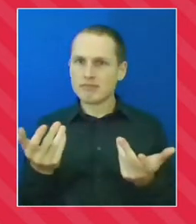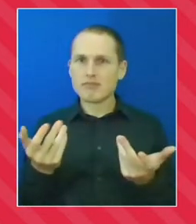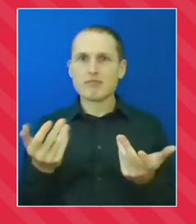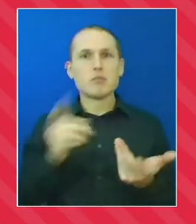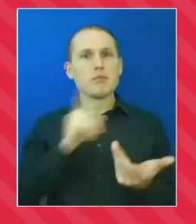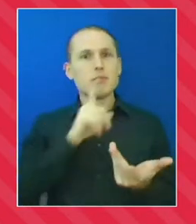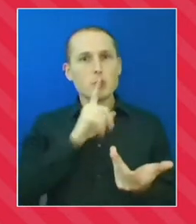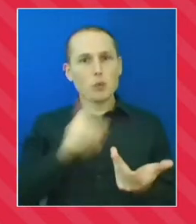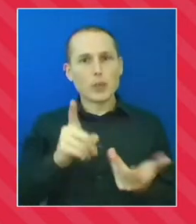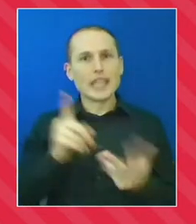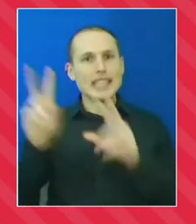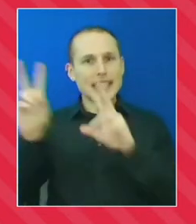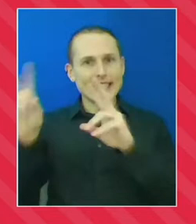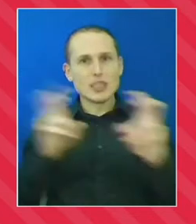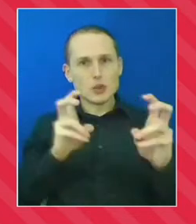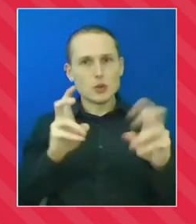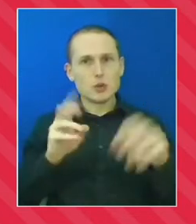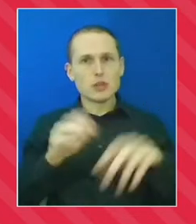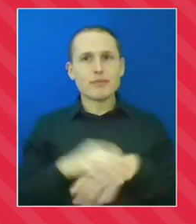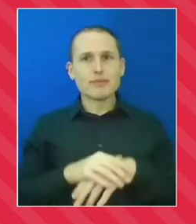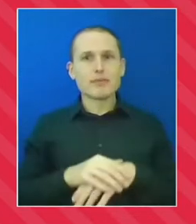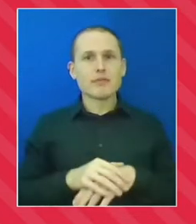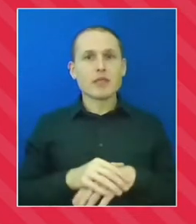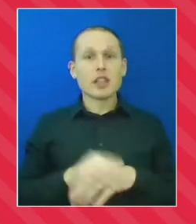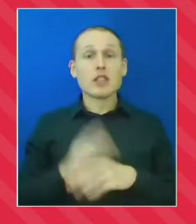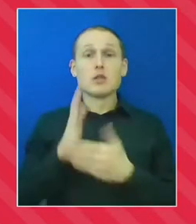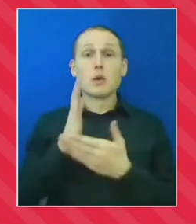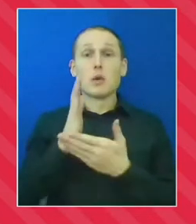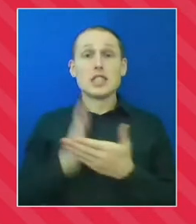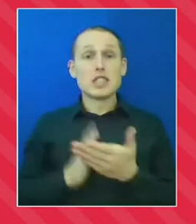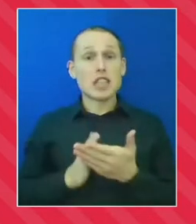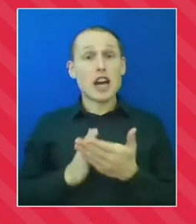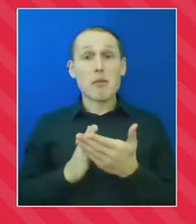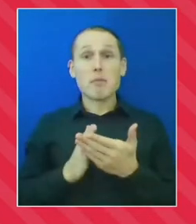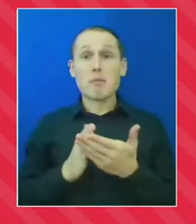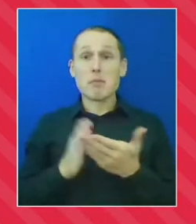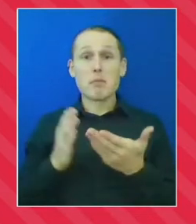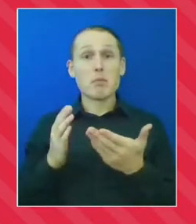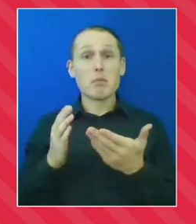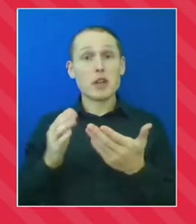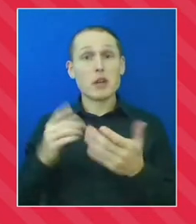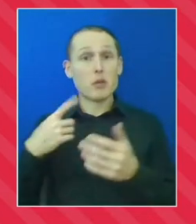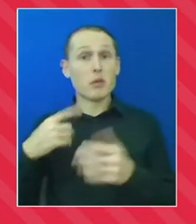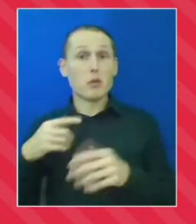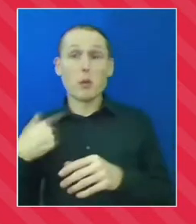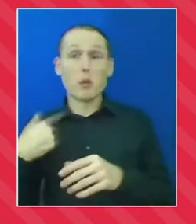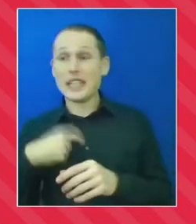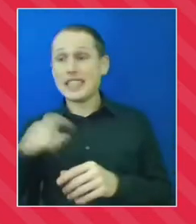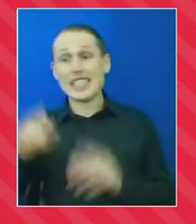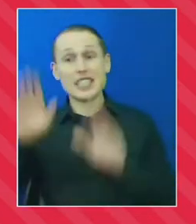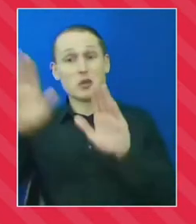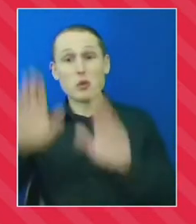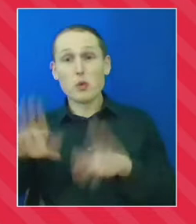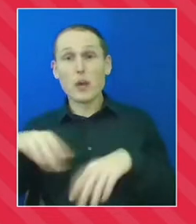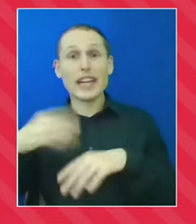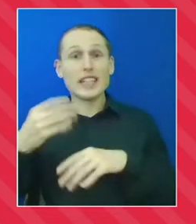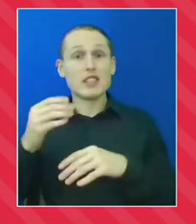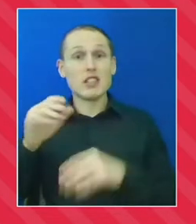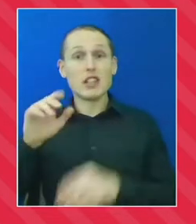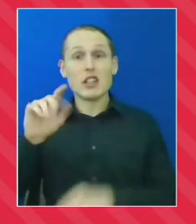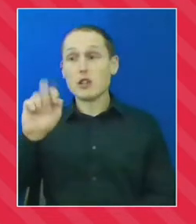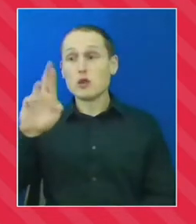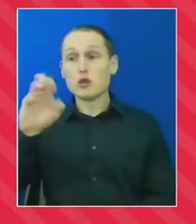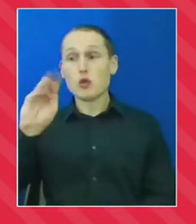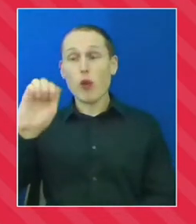so some of these things are meantime. We need to have great trauma-informed nutrition education. We need to have equitable marketing of